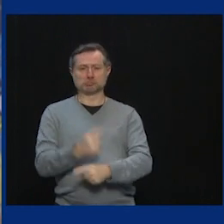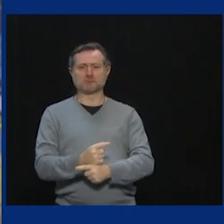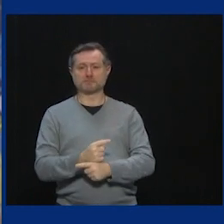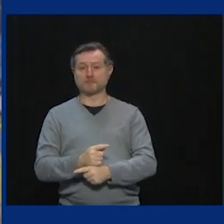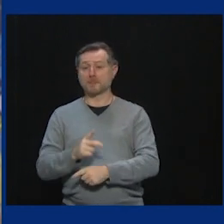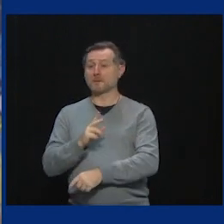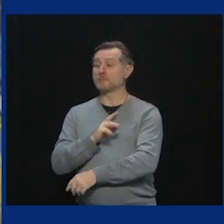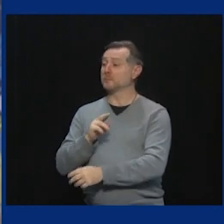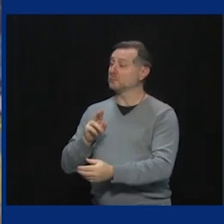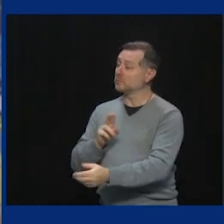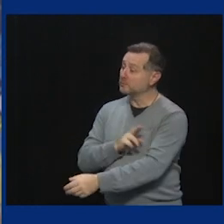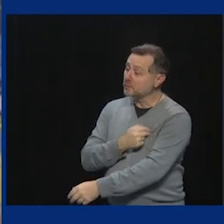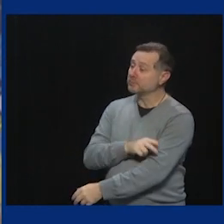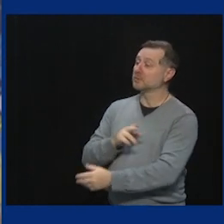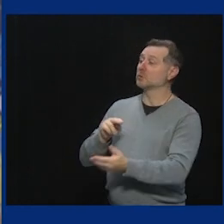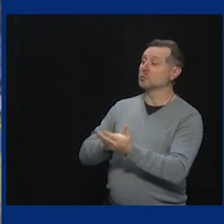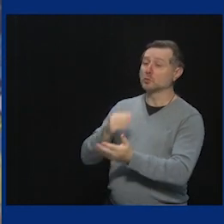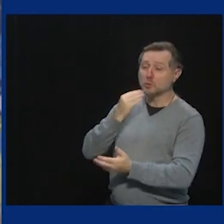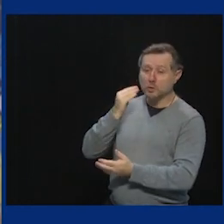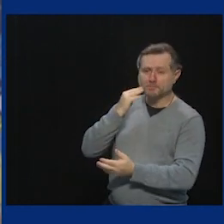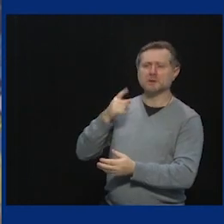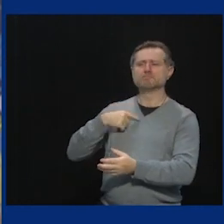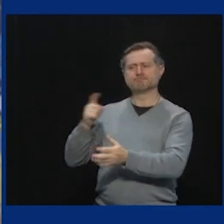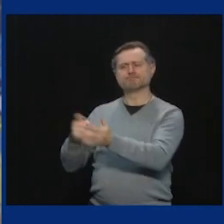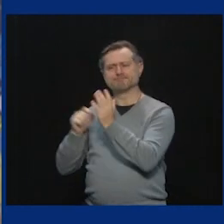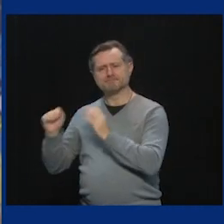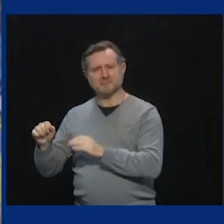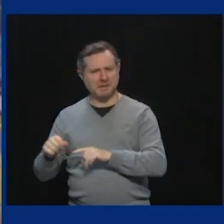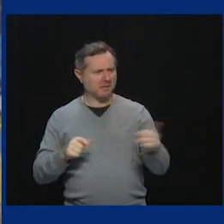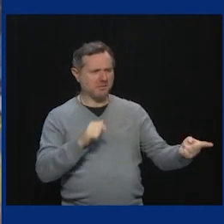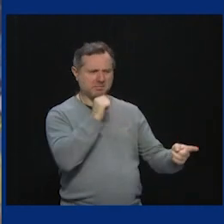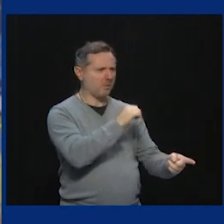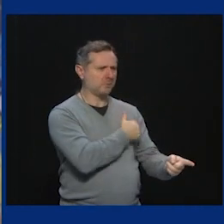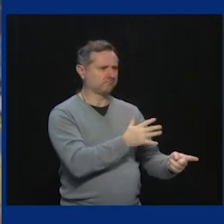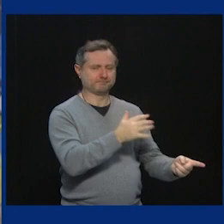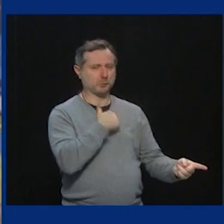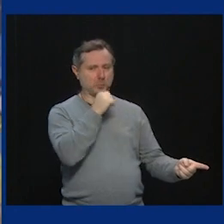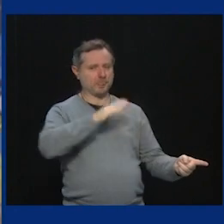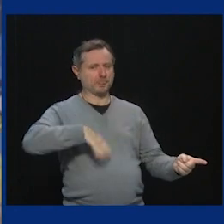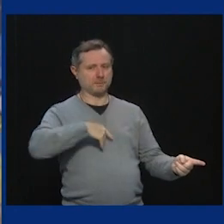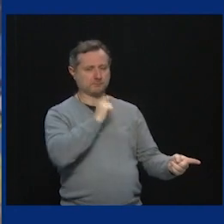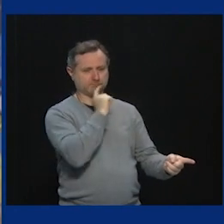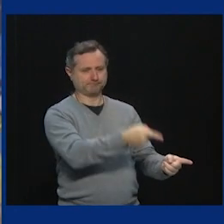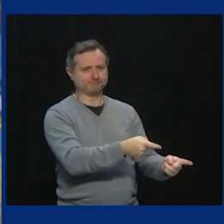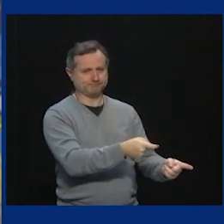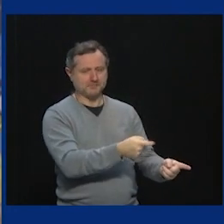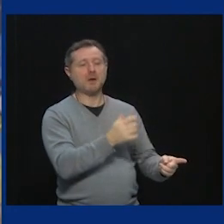homes. Otherwise, I assure you I would have. All right, thank you, everybody. Appreciate your time today. Thank you for coming out, and we'll see you next time.